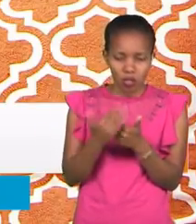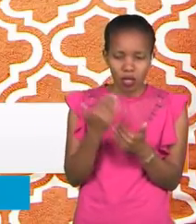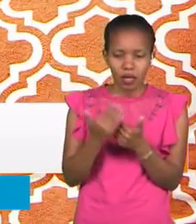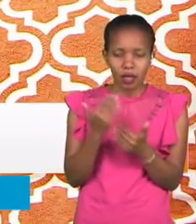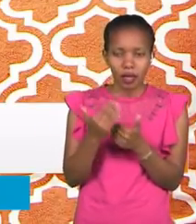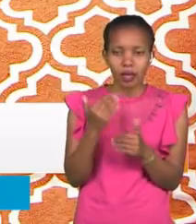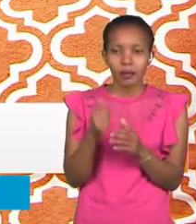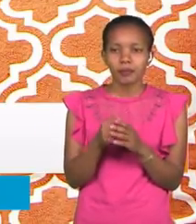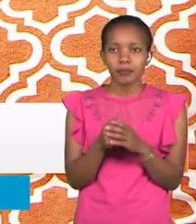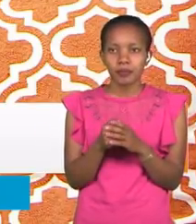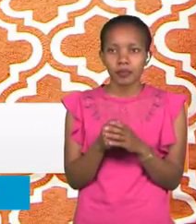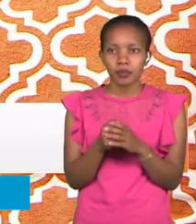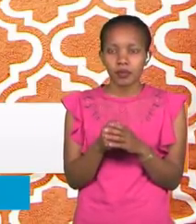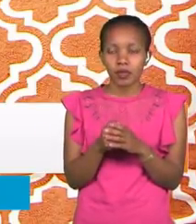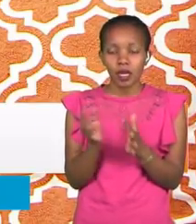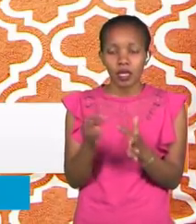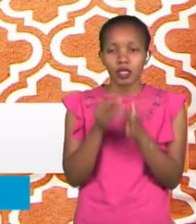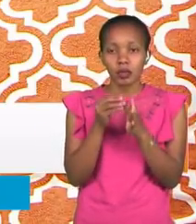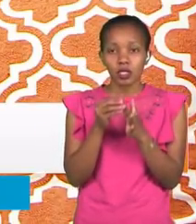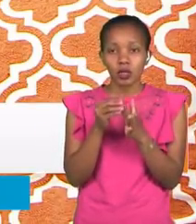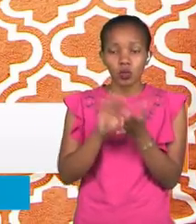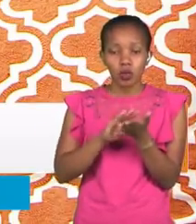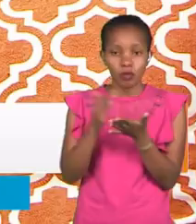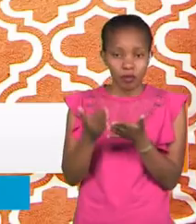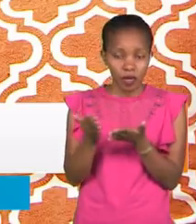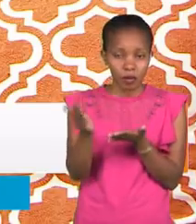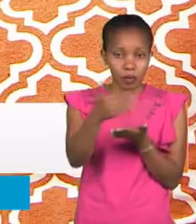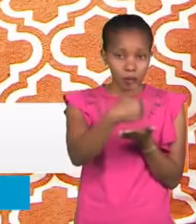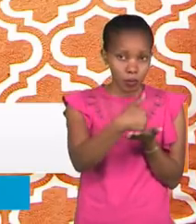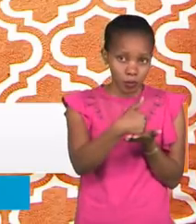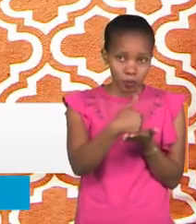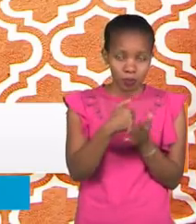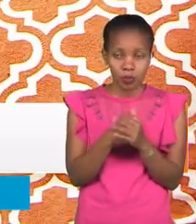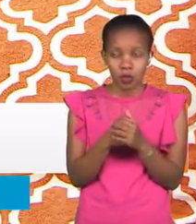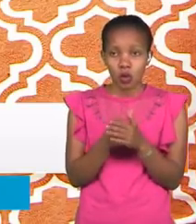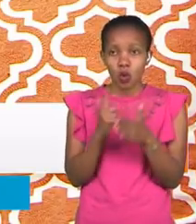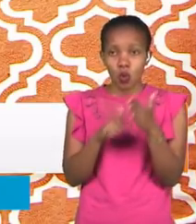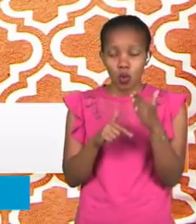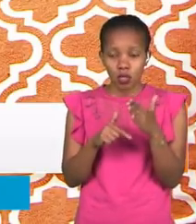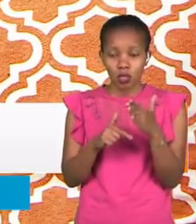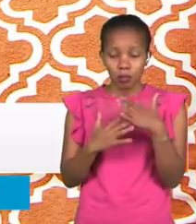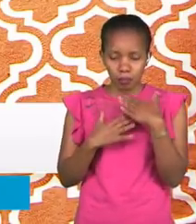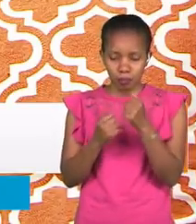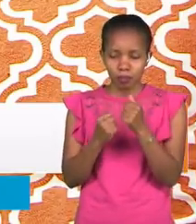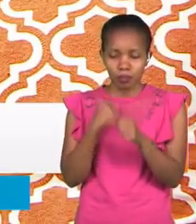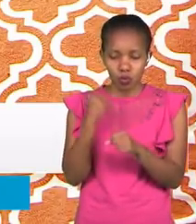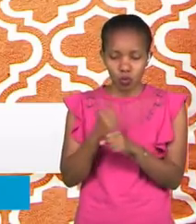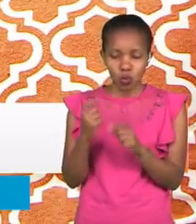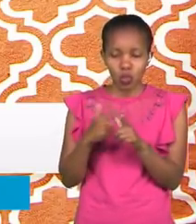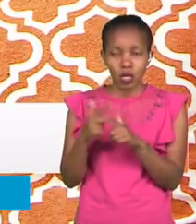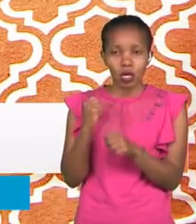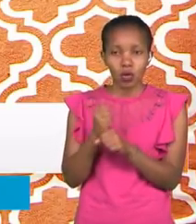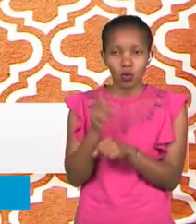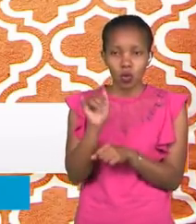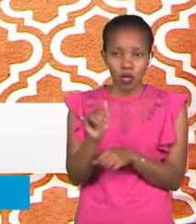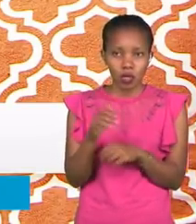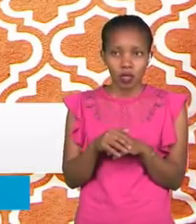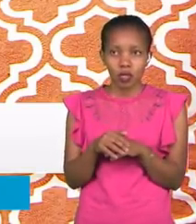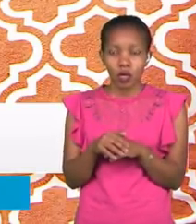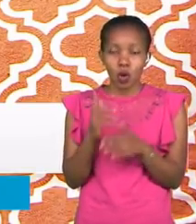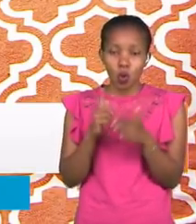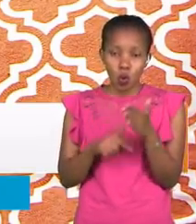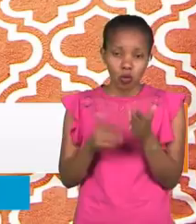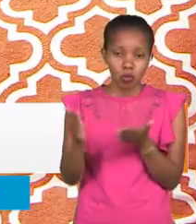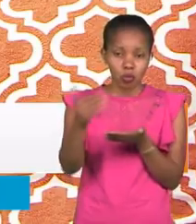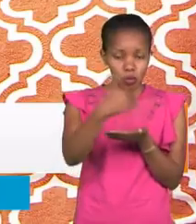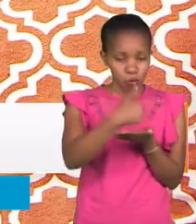about, especially with fundraising, that what we have been entrusted to do, we do. Okay. That what we are raising